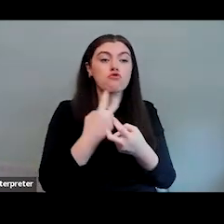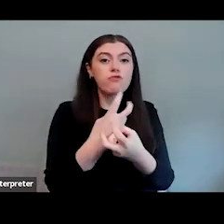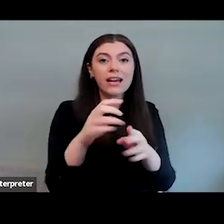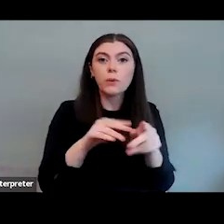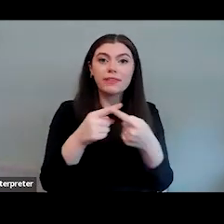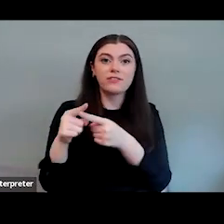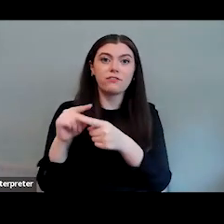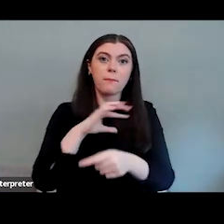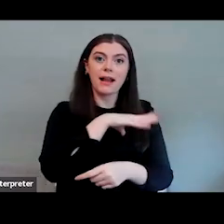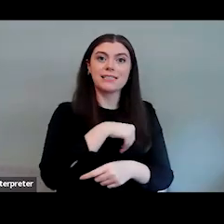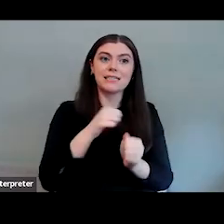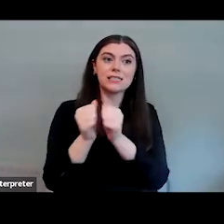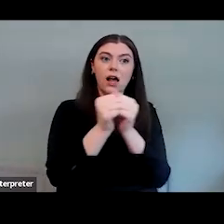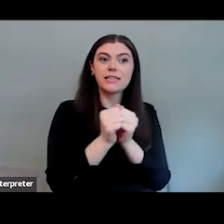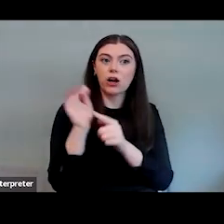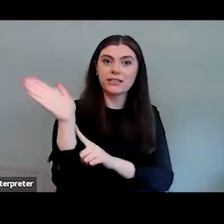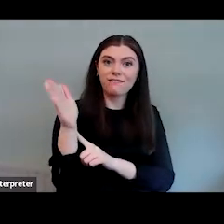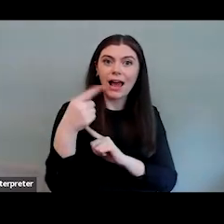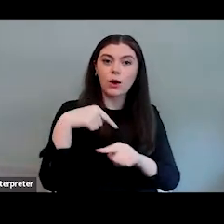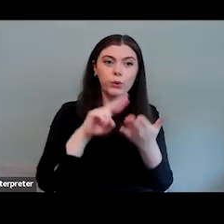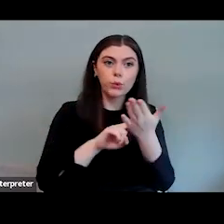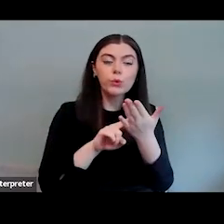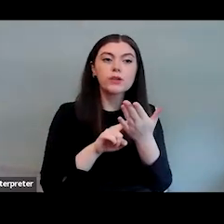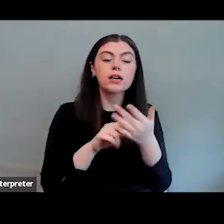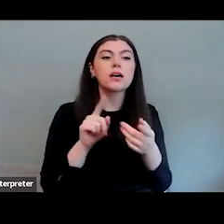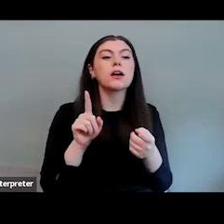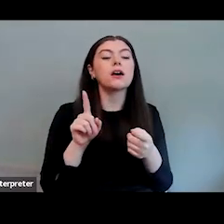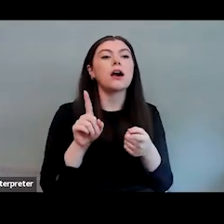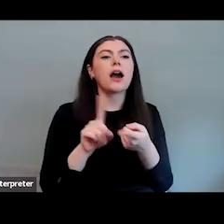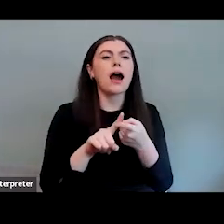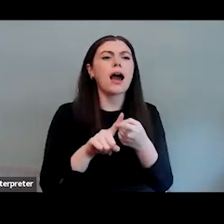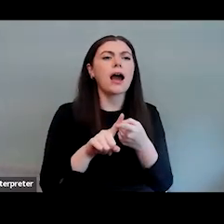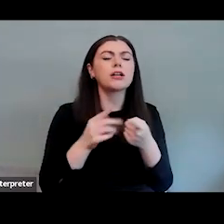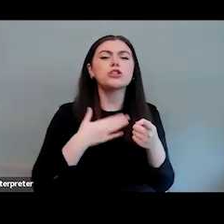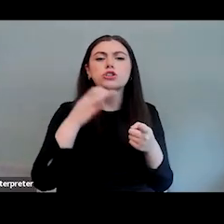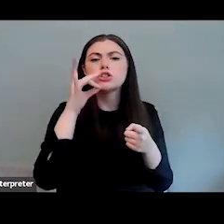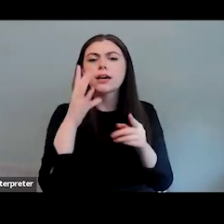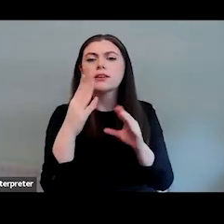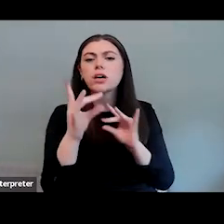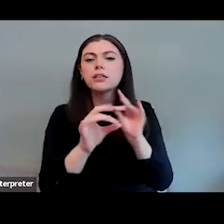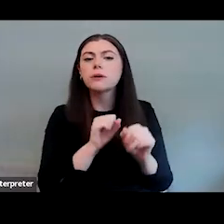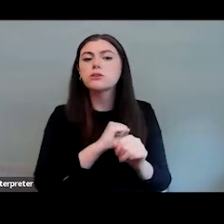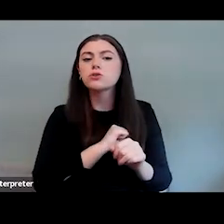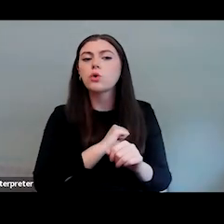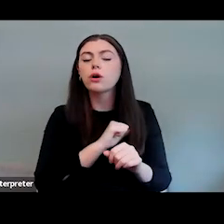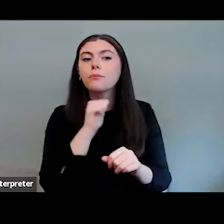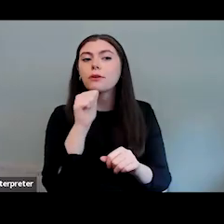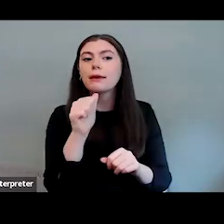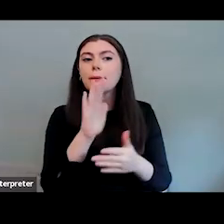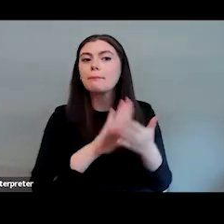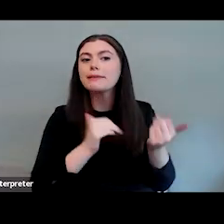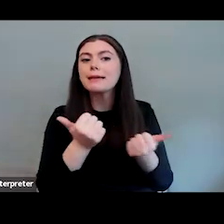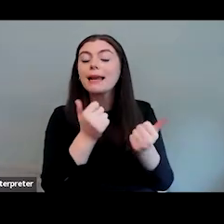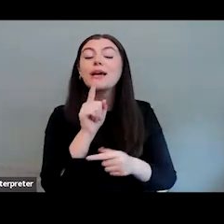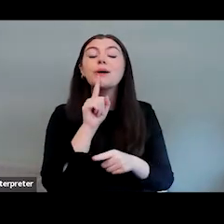flags. And we have, so I'm just checking the chat that I'm not missing. But we